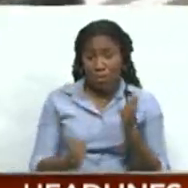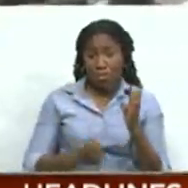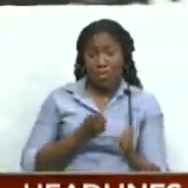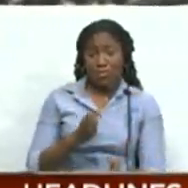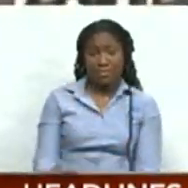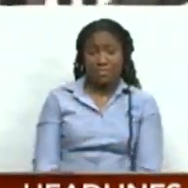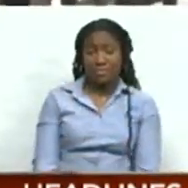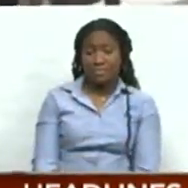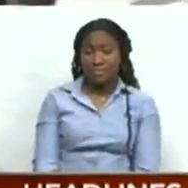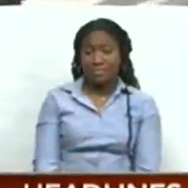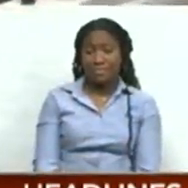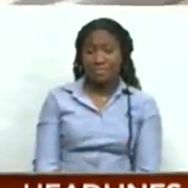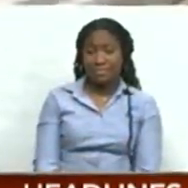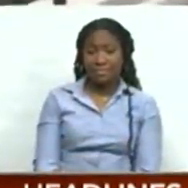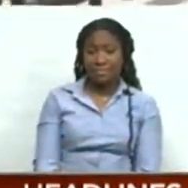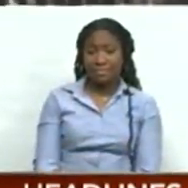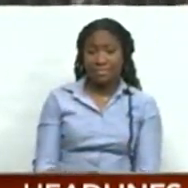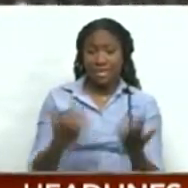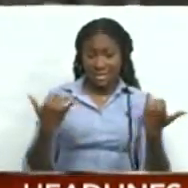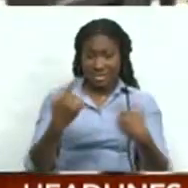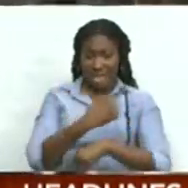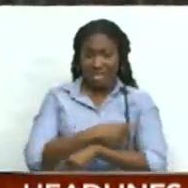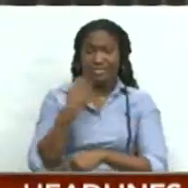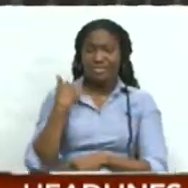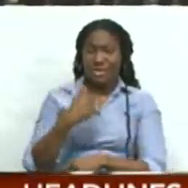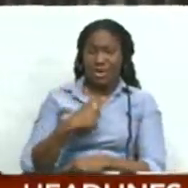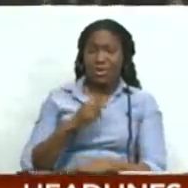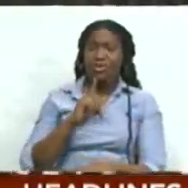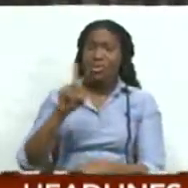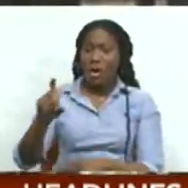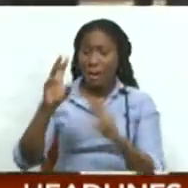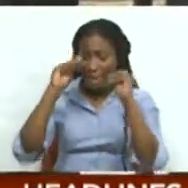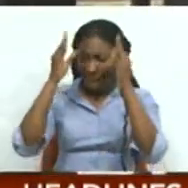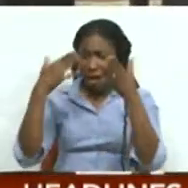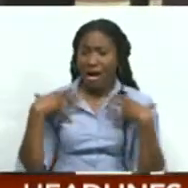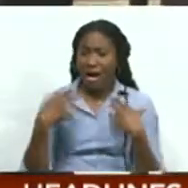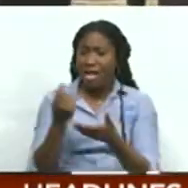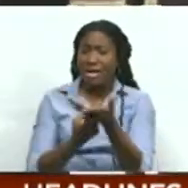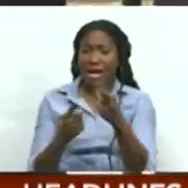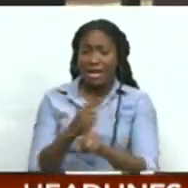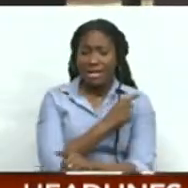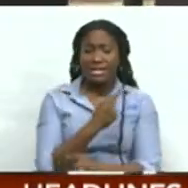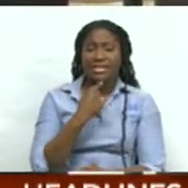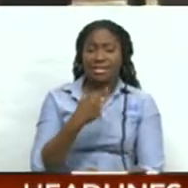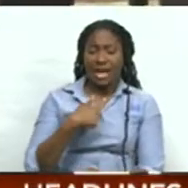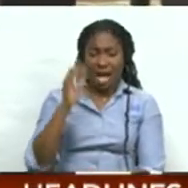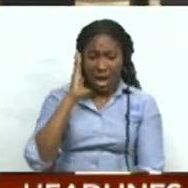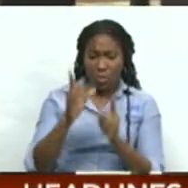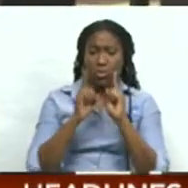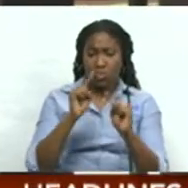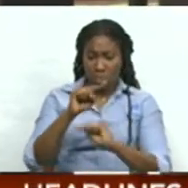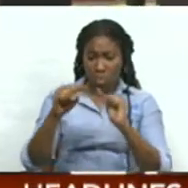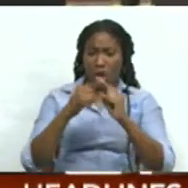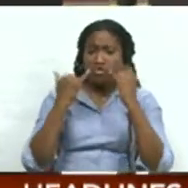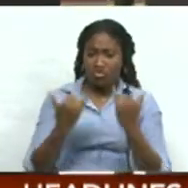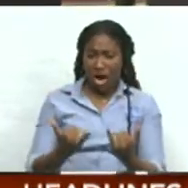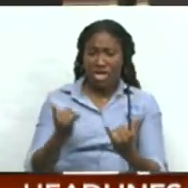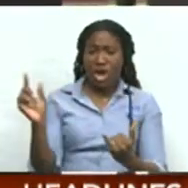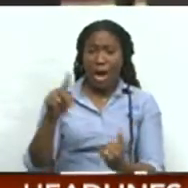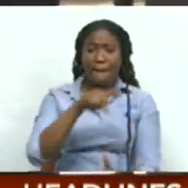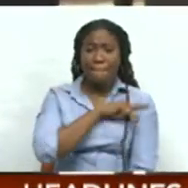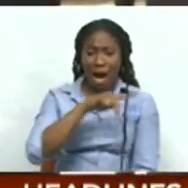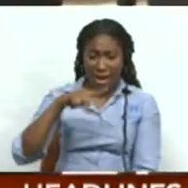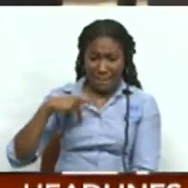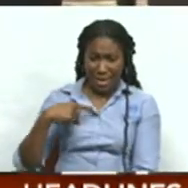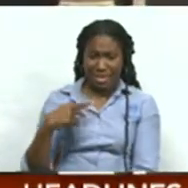it a top priority today to seek the health minister out on this tragedy. I'll be dealing with the issue right now in the parliament, and I do ask you just